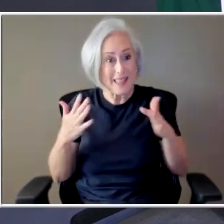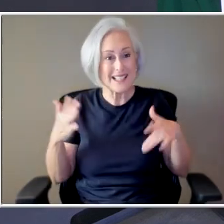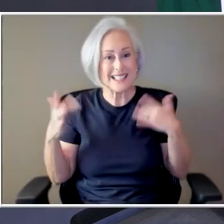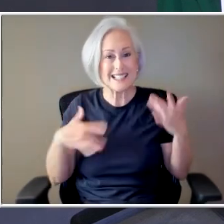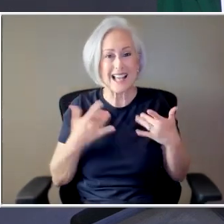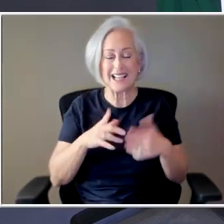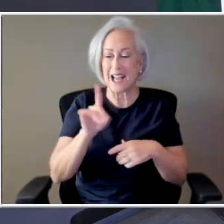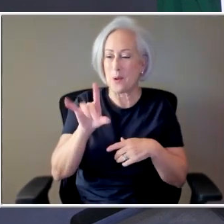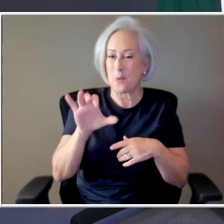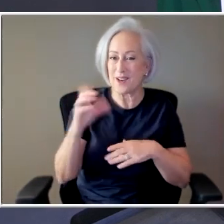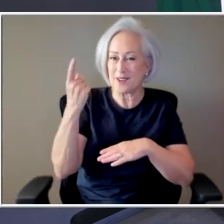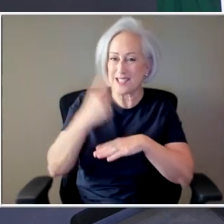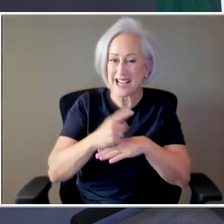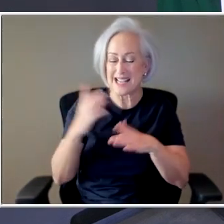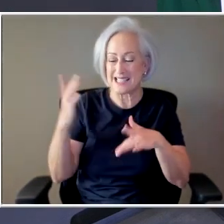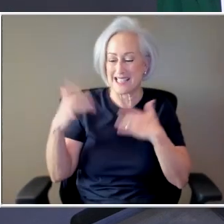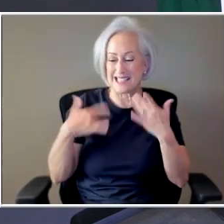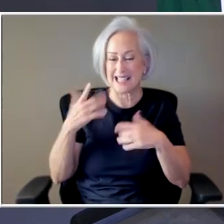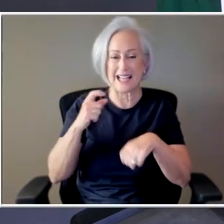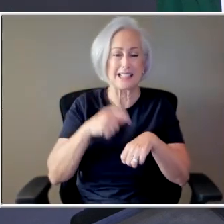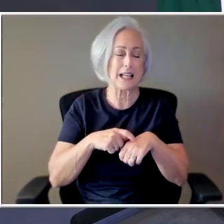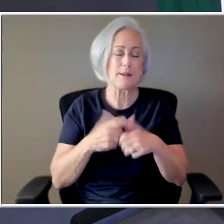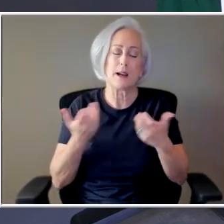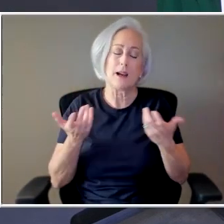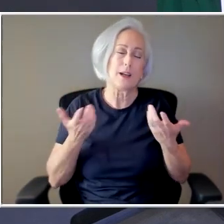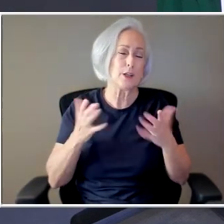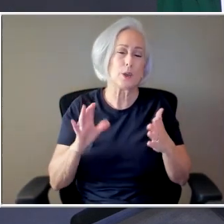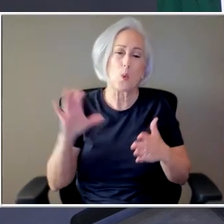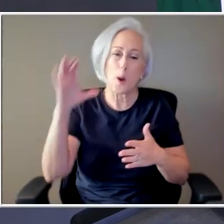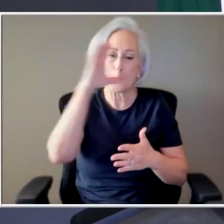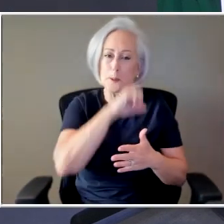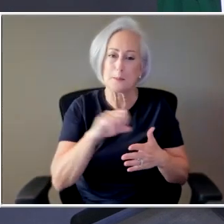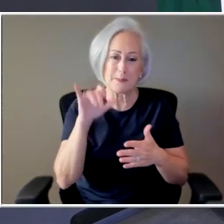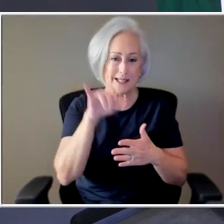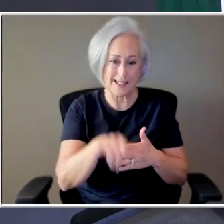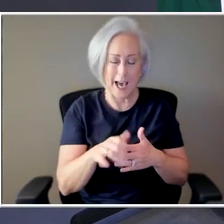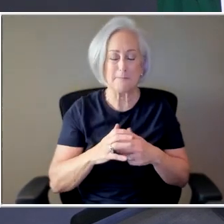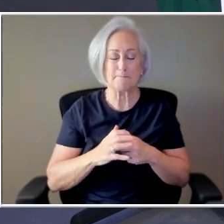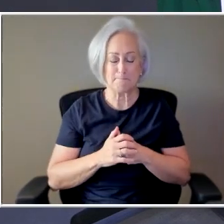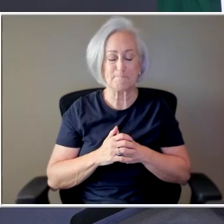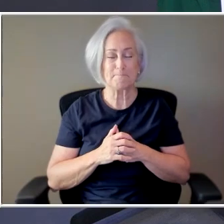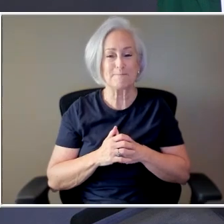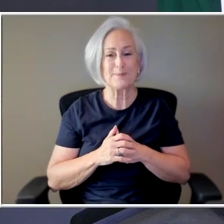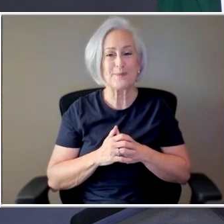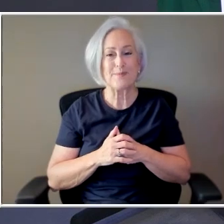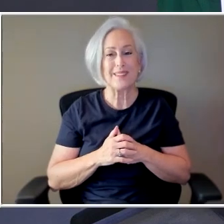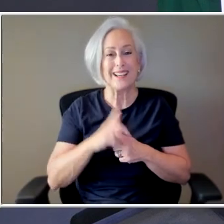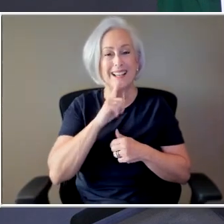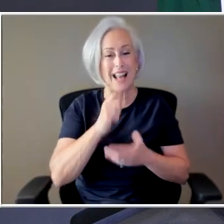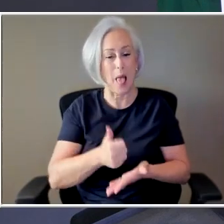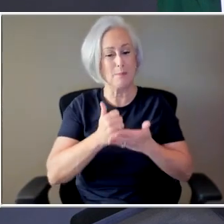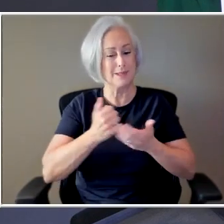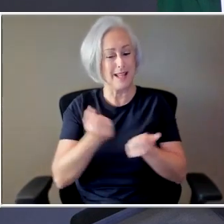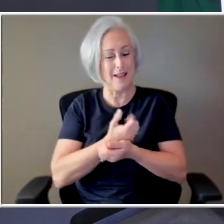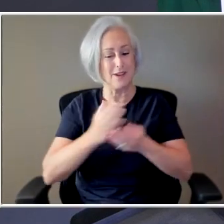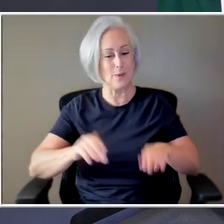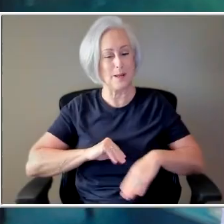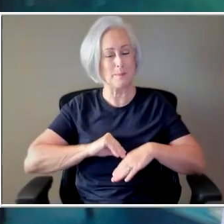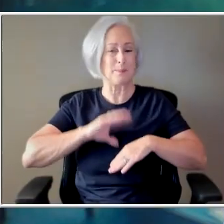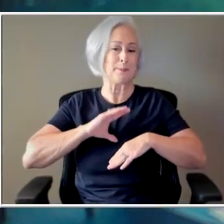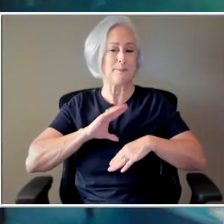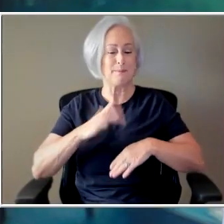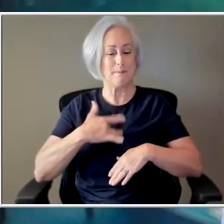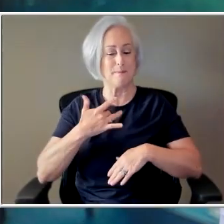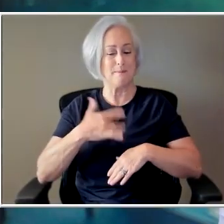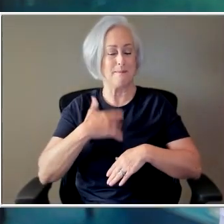exciting time. And they shouldn't lose out on any of that. It's a morale booster, right? Absolutely. How about your family? And it's a